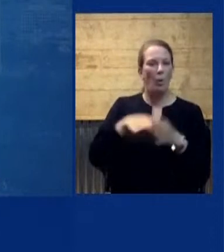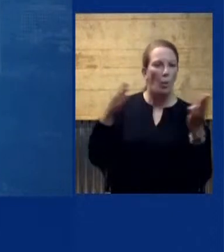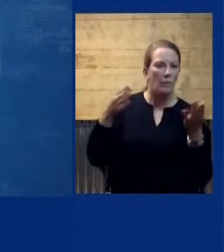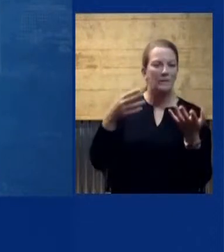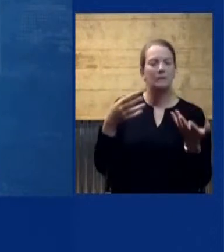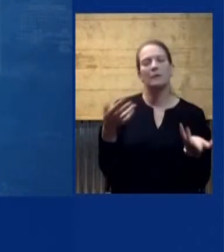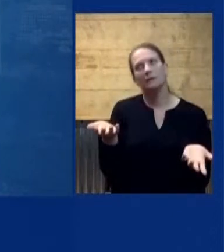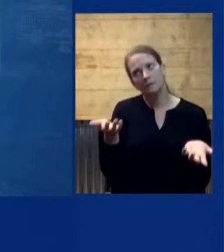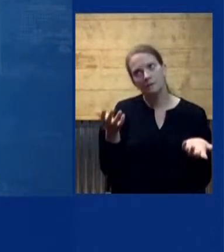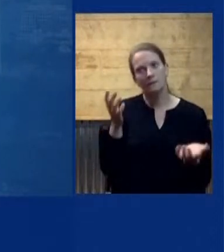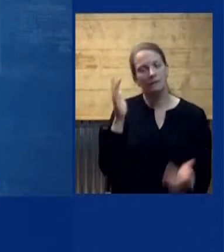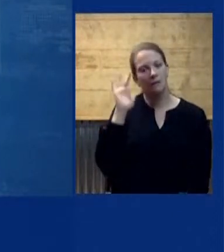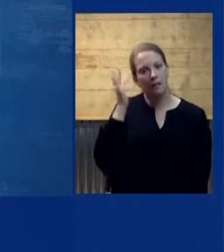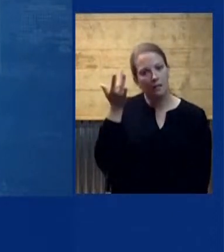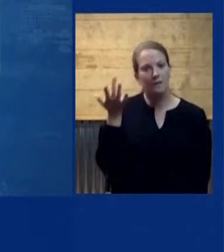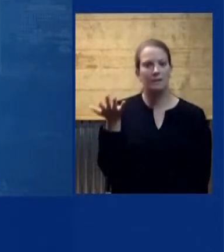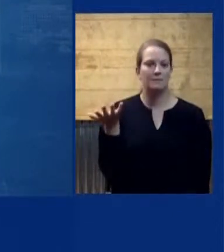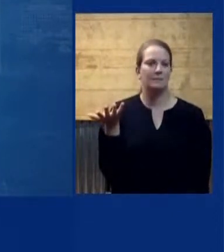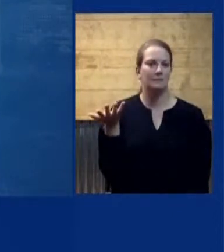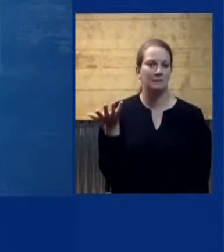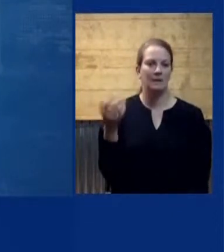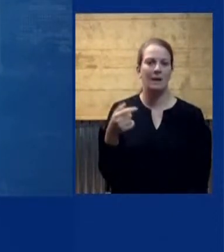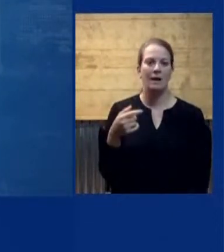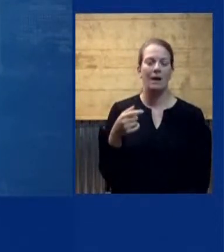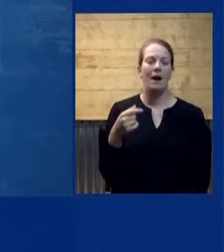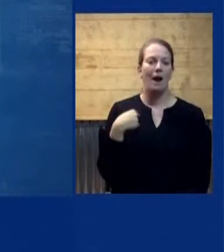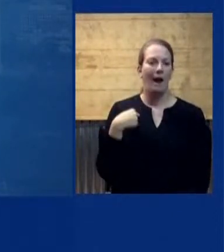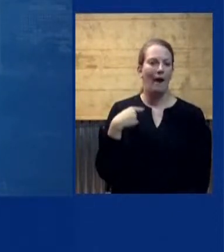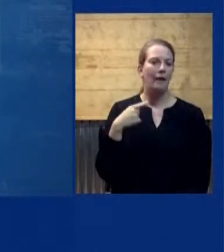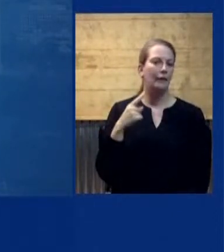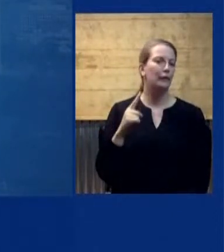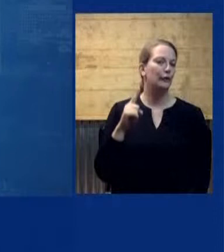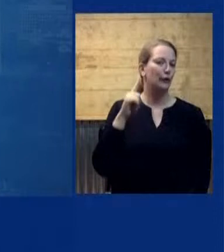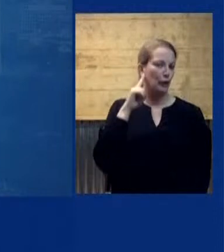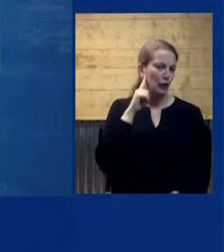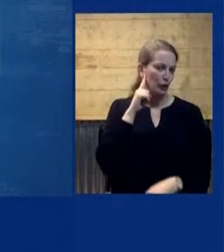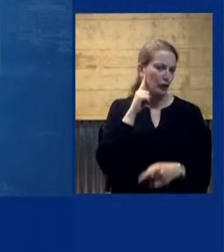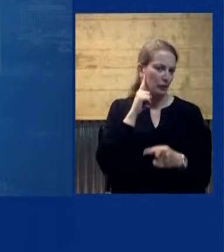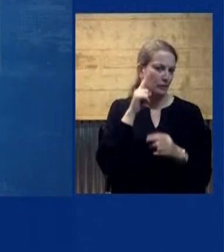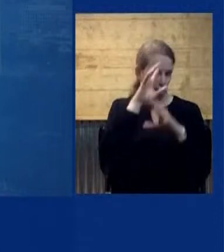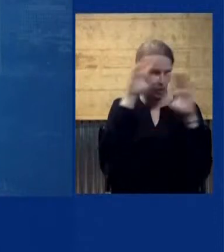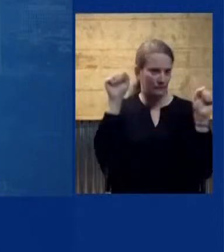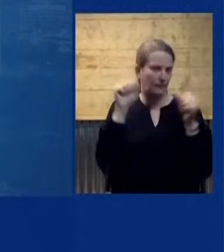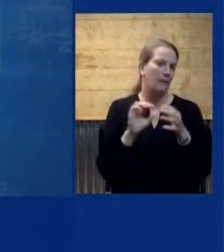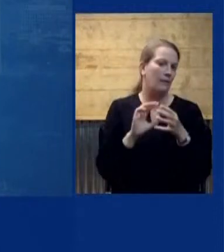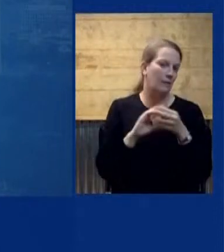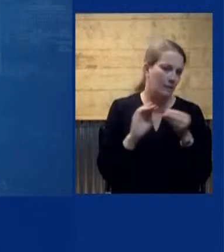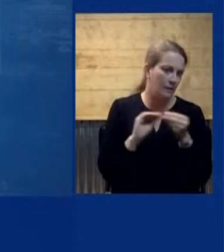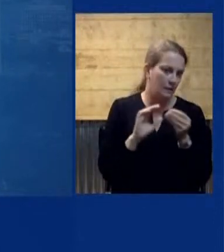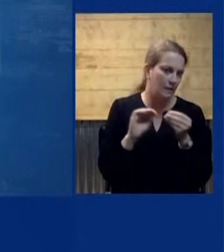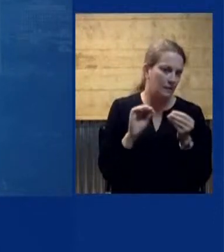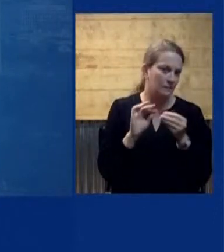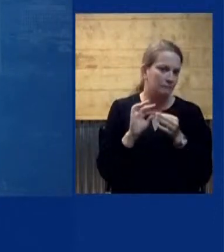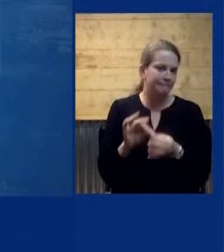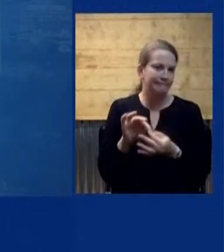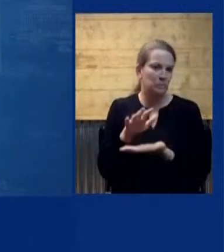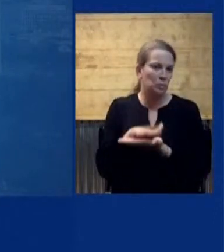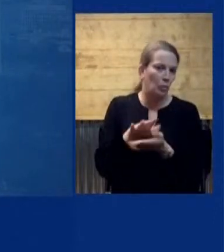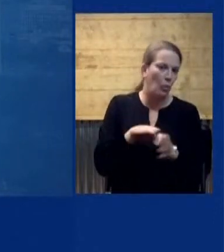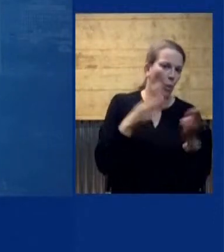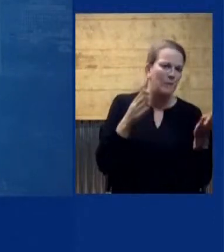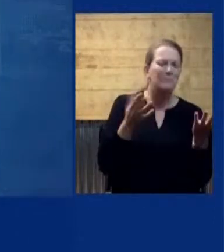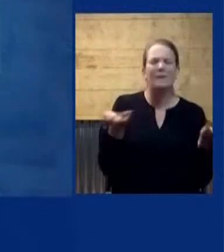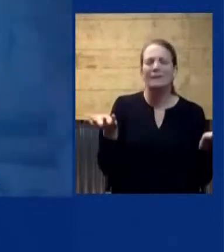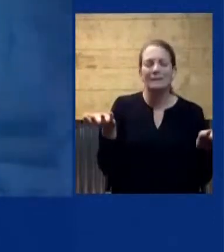little old as far as I'm concerned. And I heard what the president said on schools, but this has been there, done